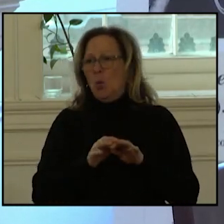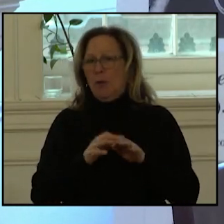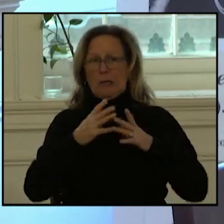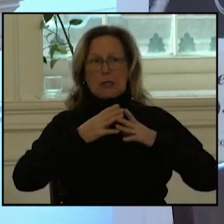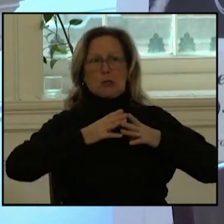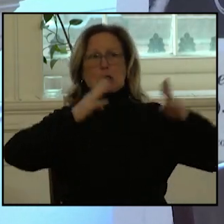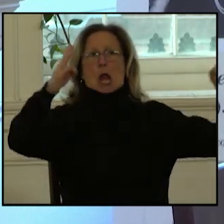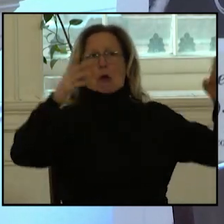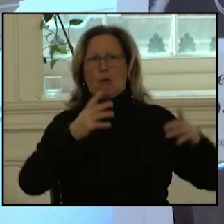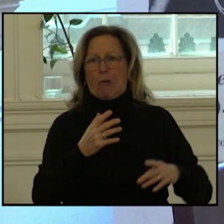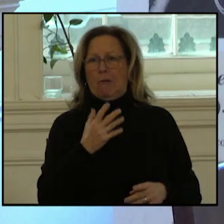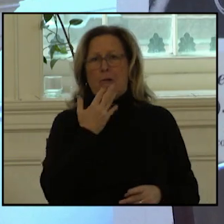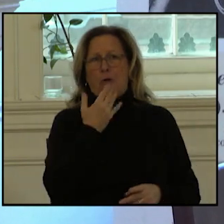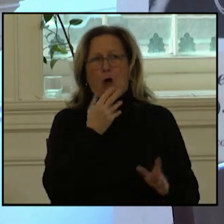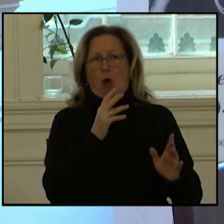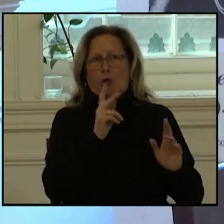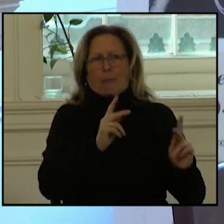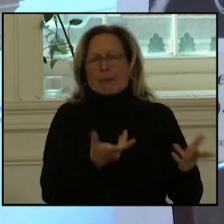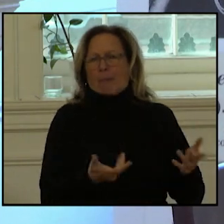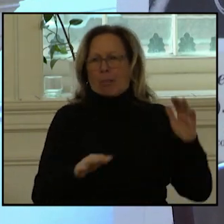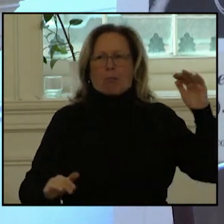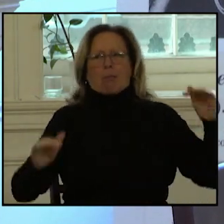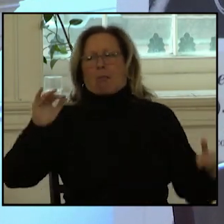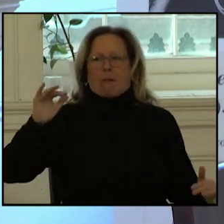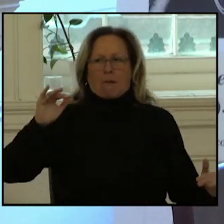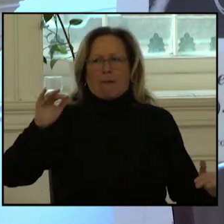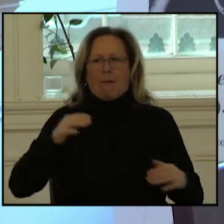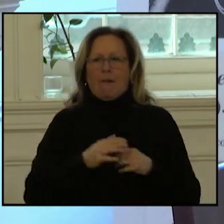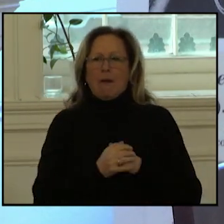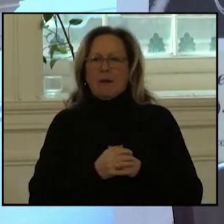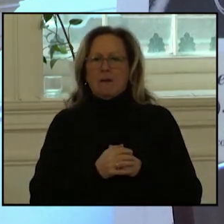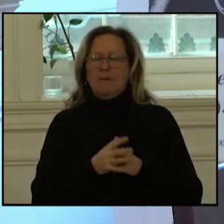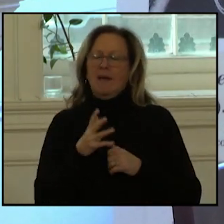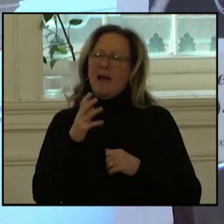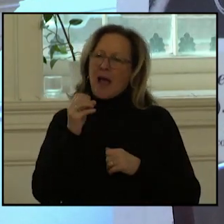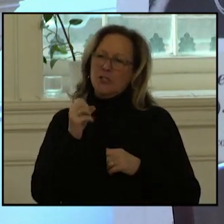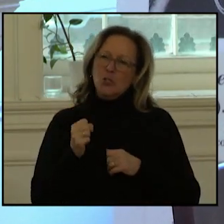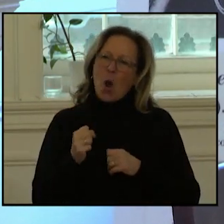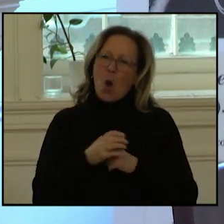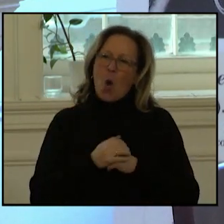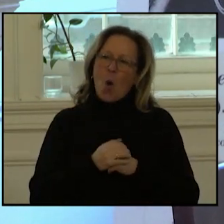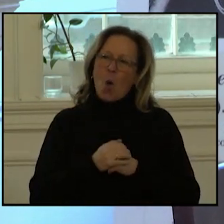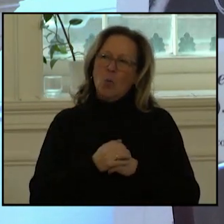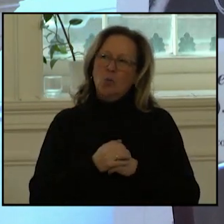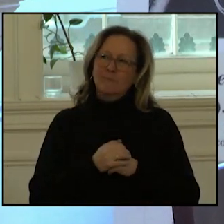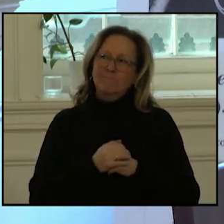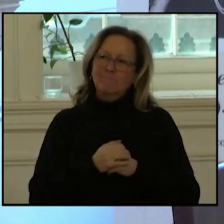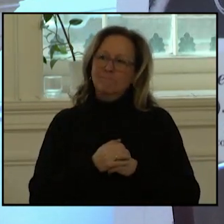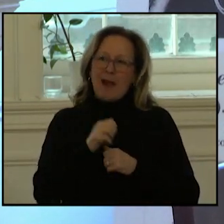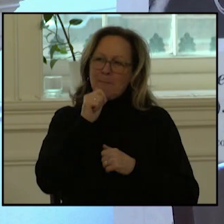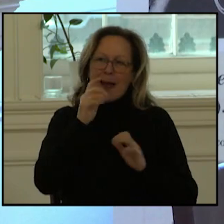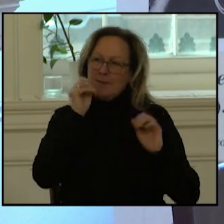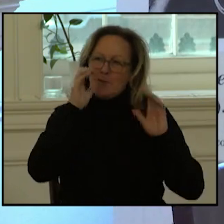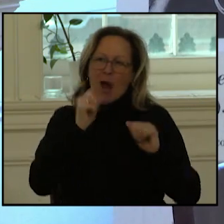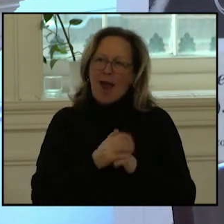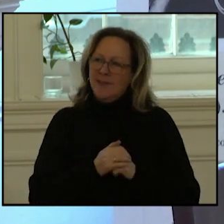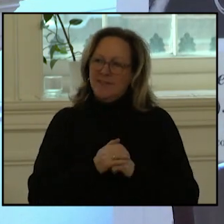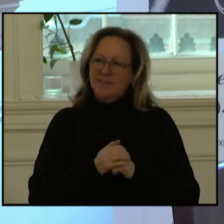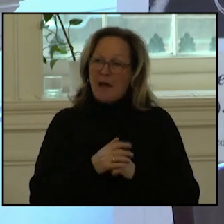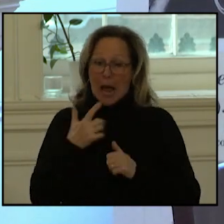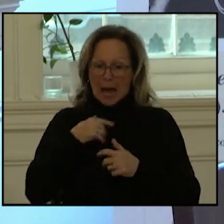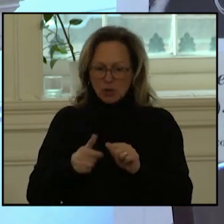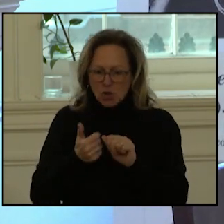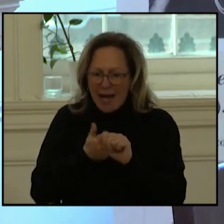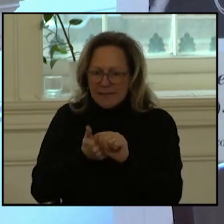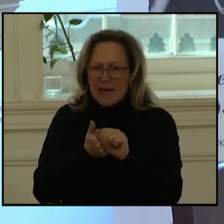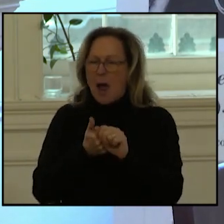and thus their burial grounds didn't have the same value. And so it's not a coincidence that I chased down my family and all three